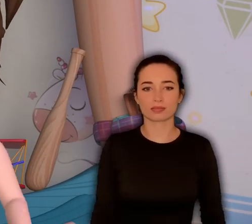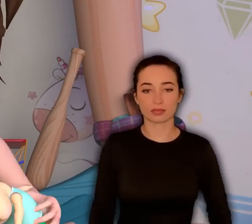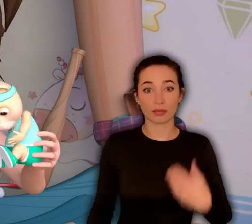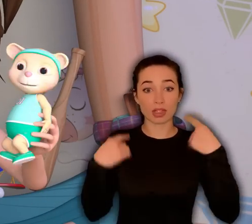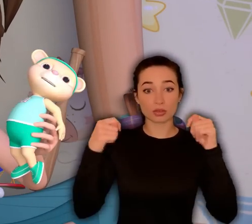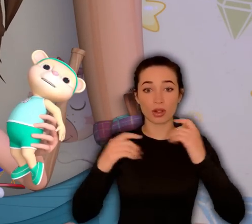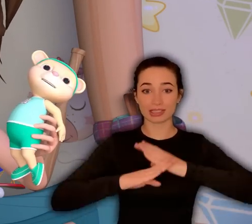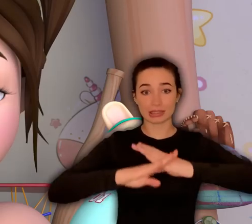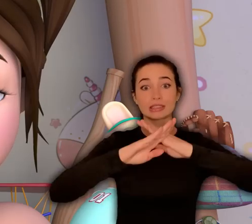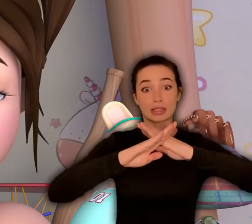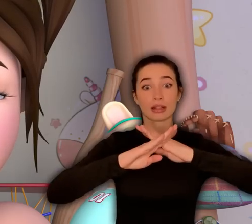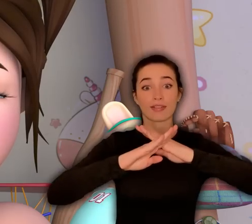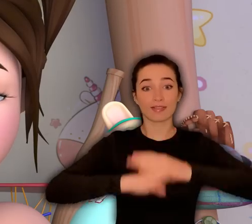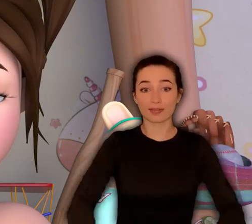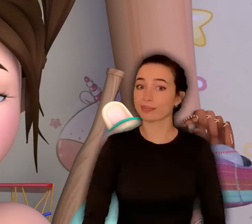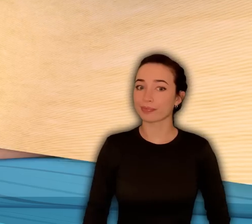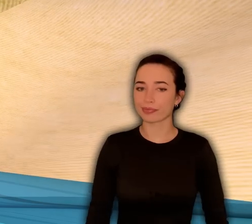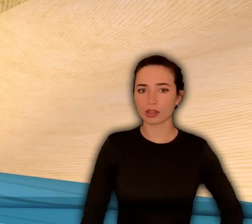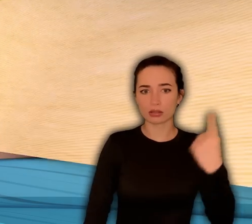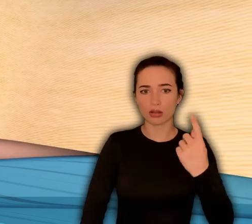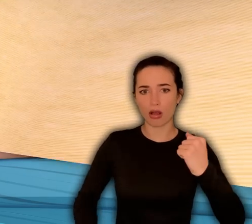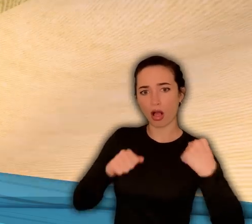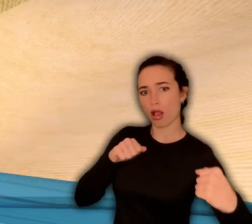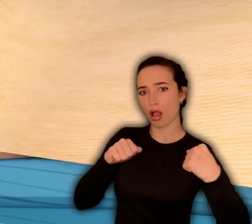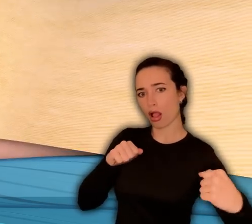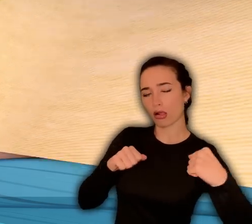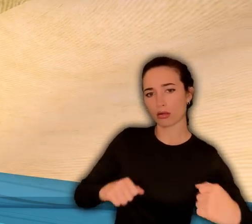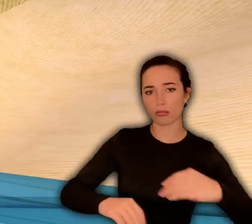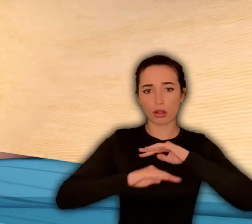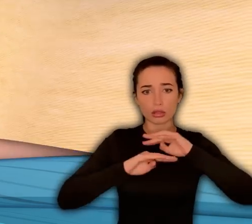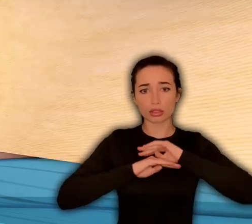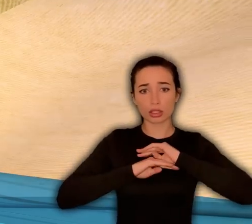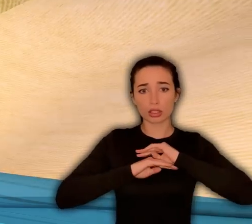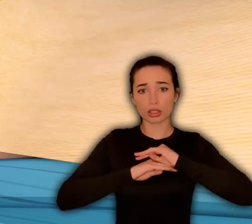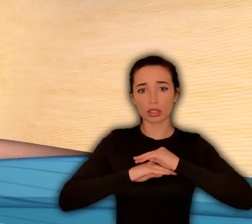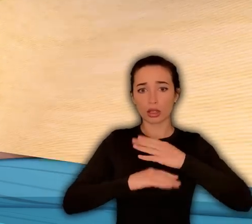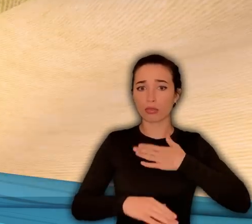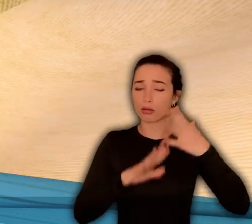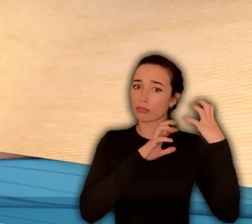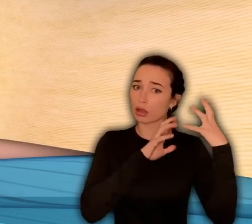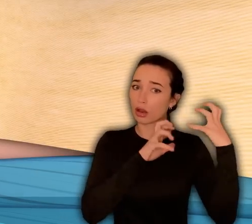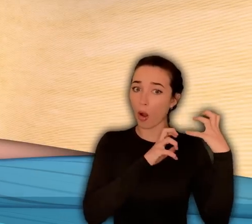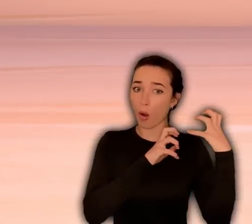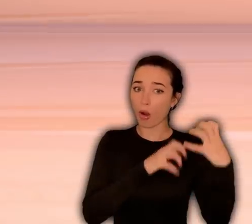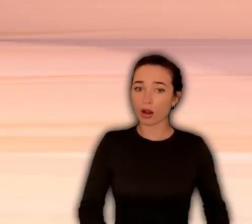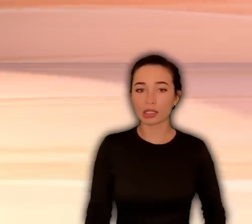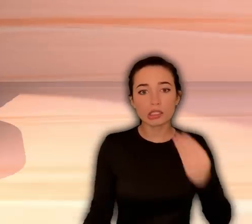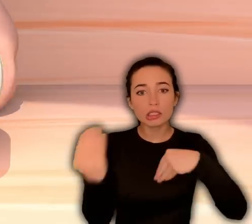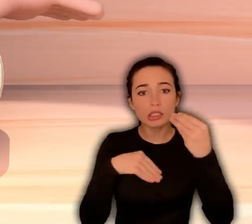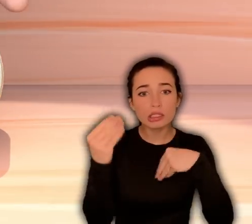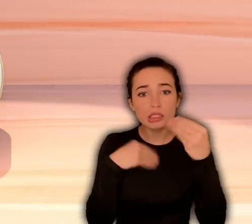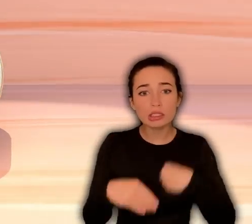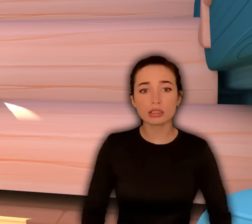must be brave I have my toys to save something's gripping at my sheets and at my